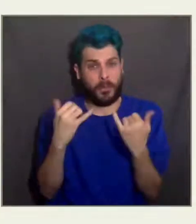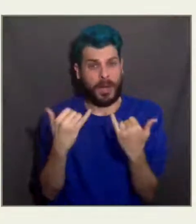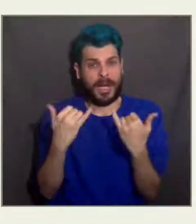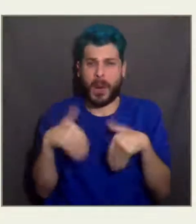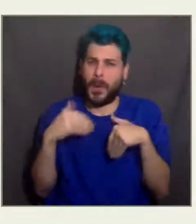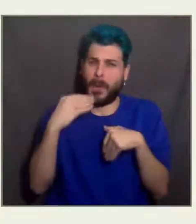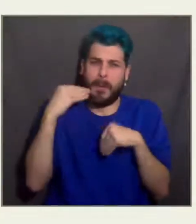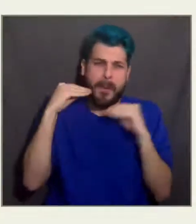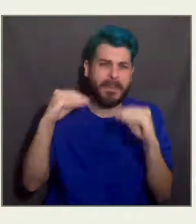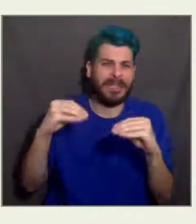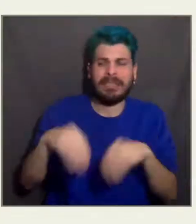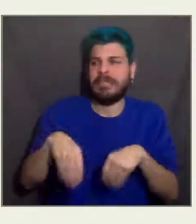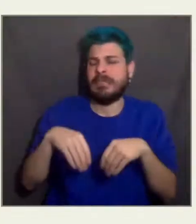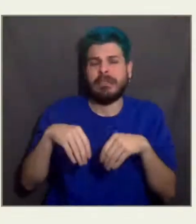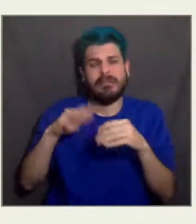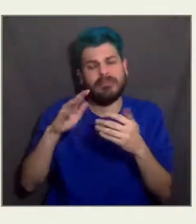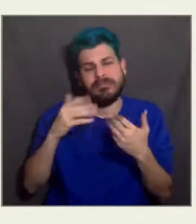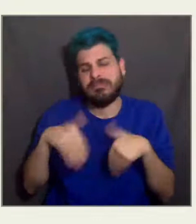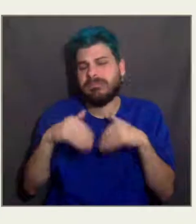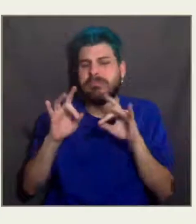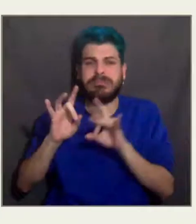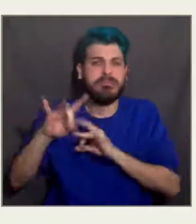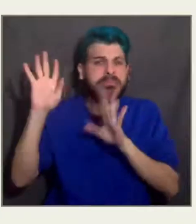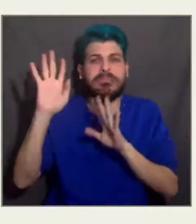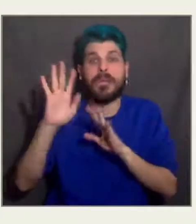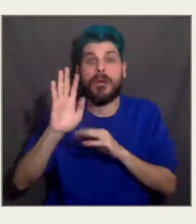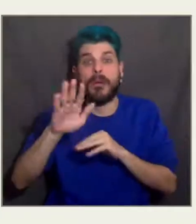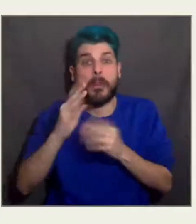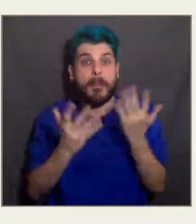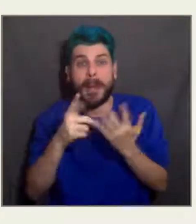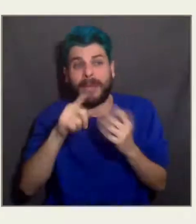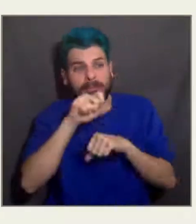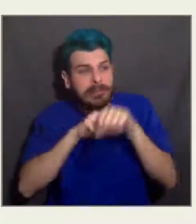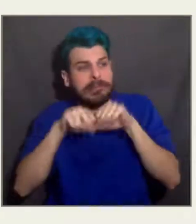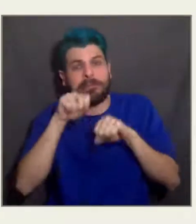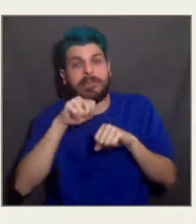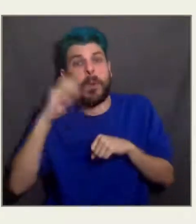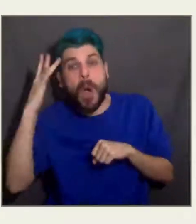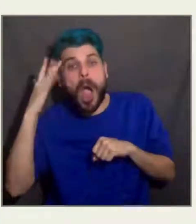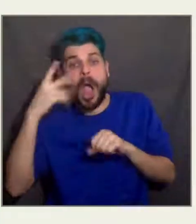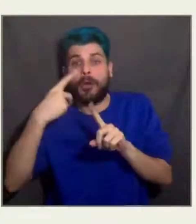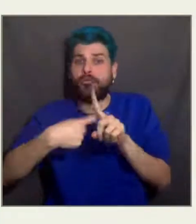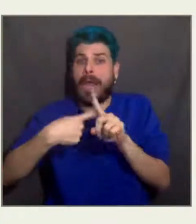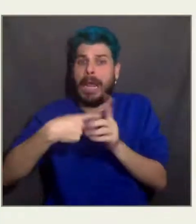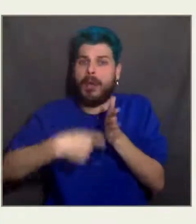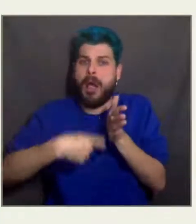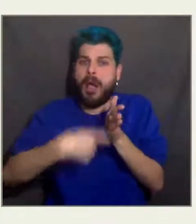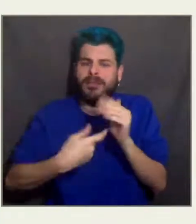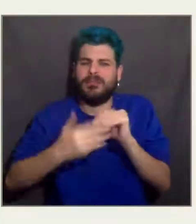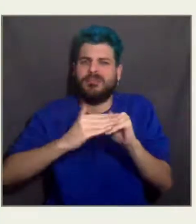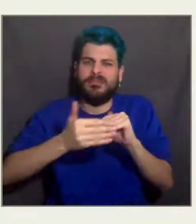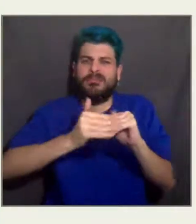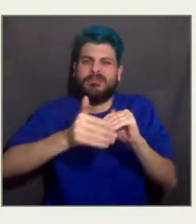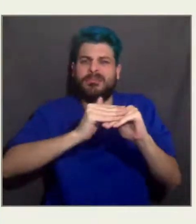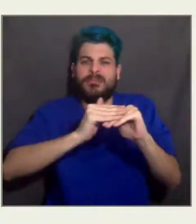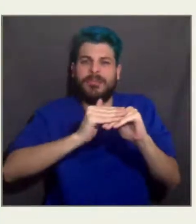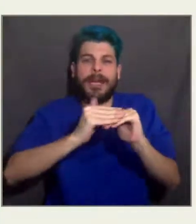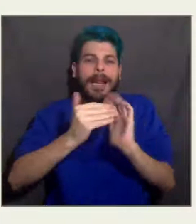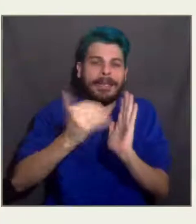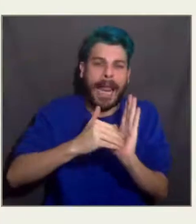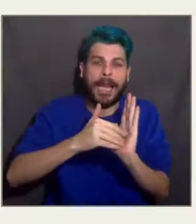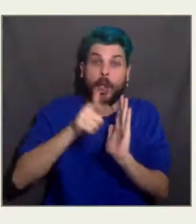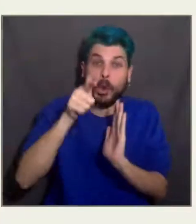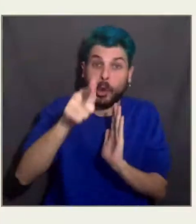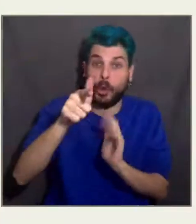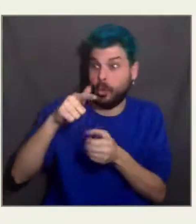a result of rising rents. Again, we have you to thank for providing our region with the tools to address the crisis.